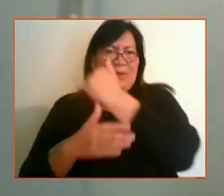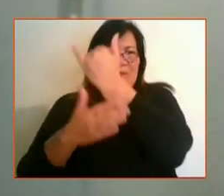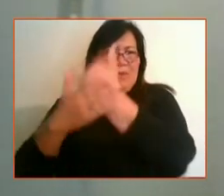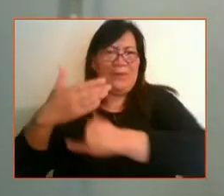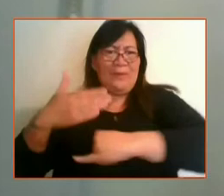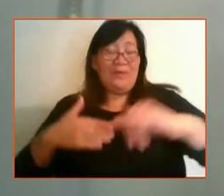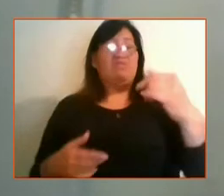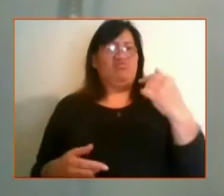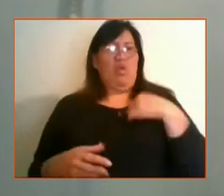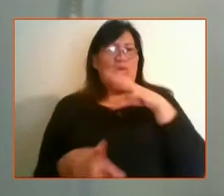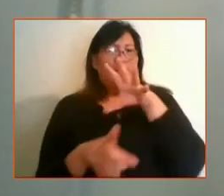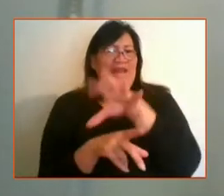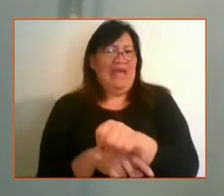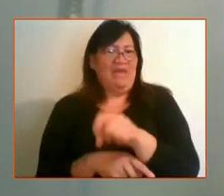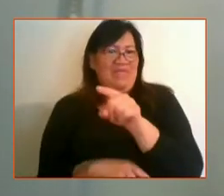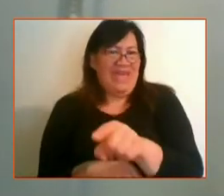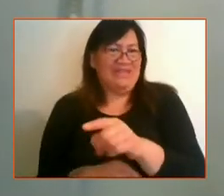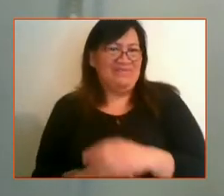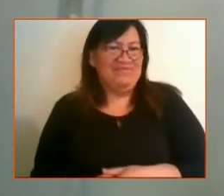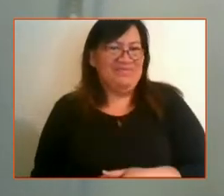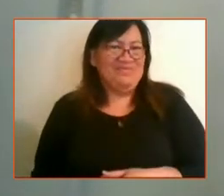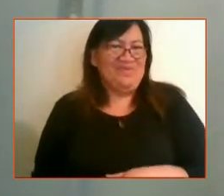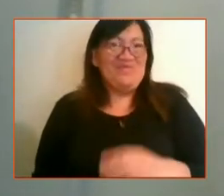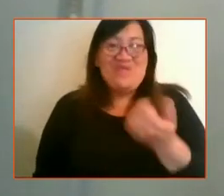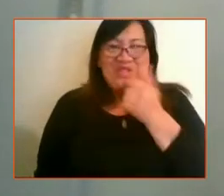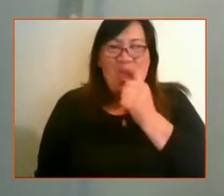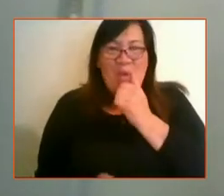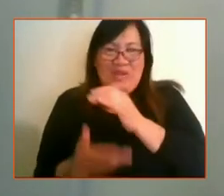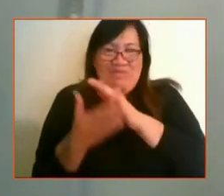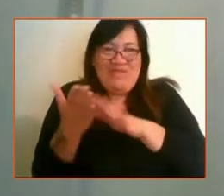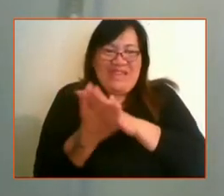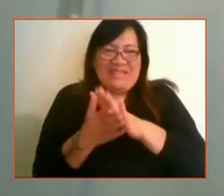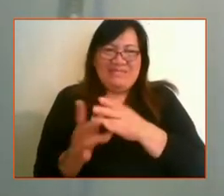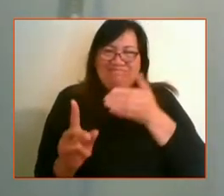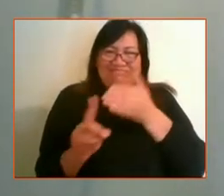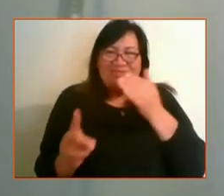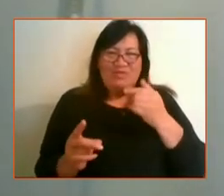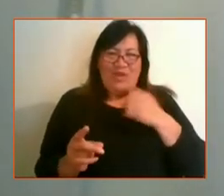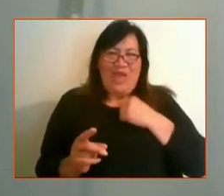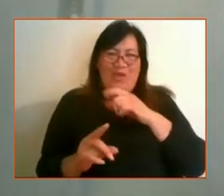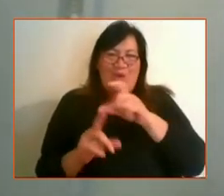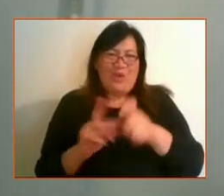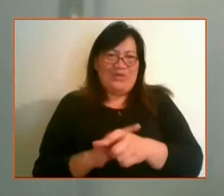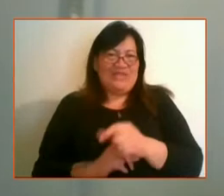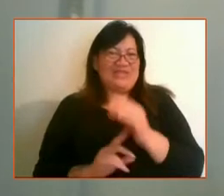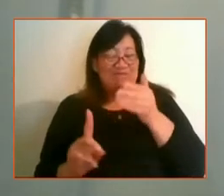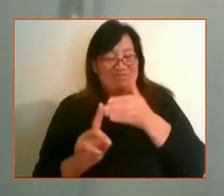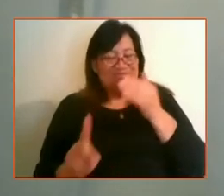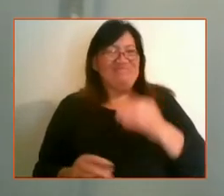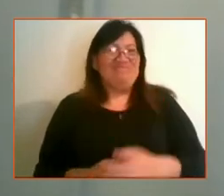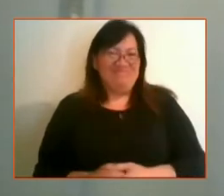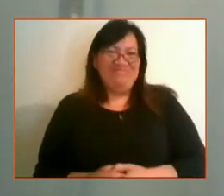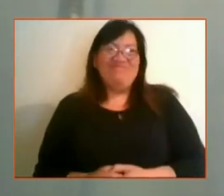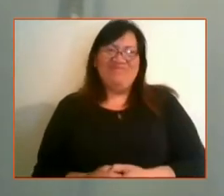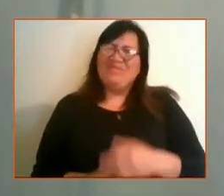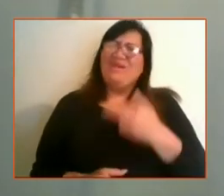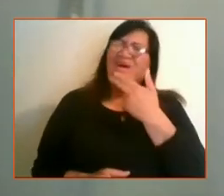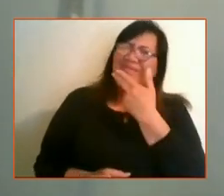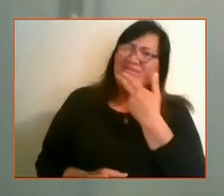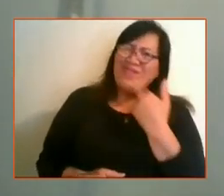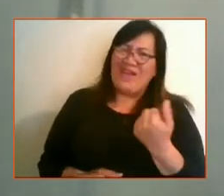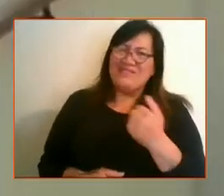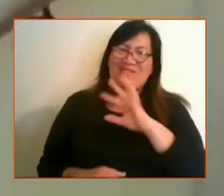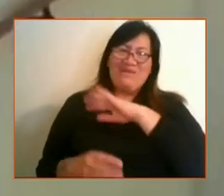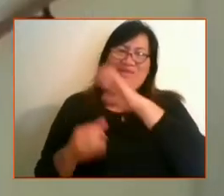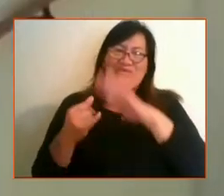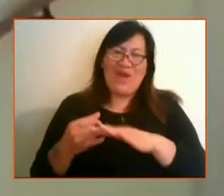claimed that beluga whale because we know what that signifies. Very nice. So that was our final question,